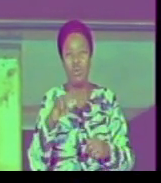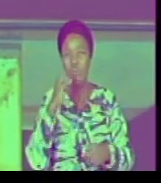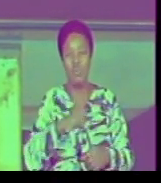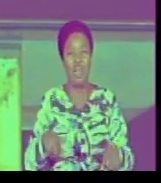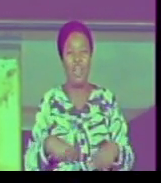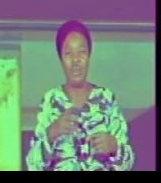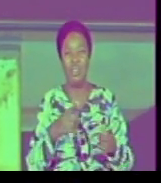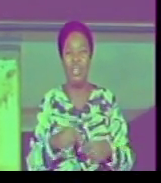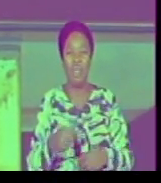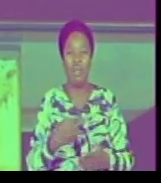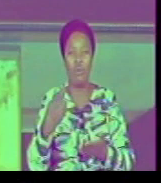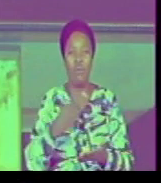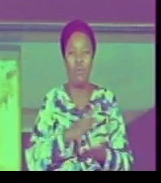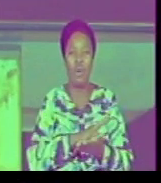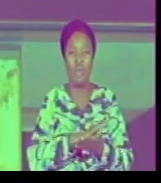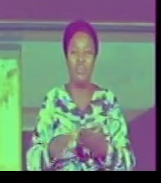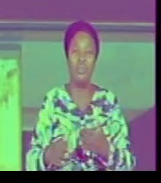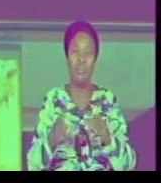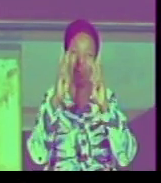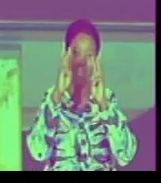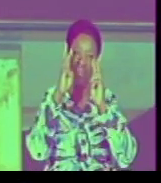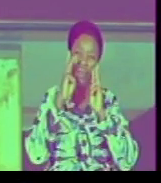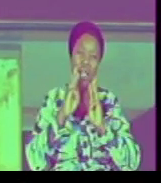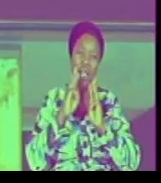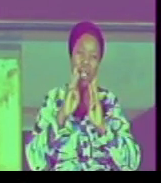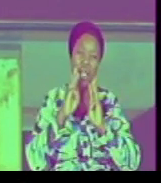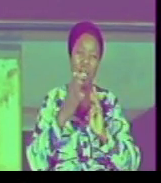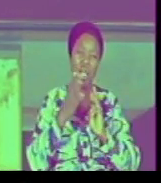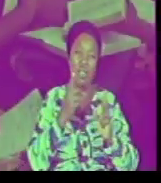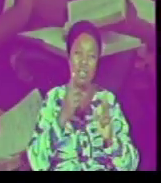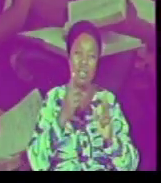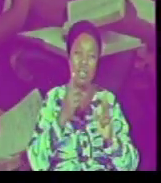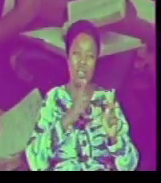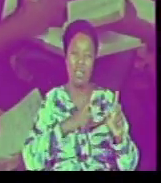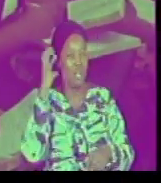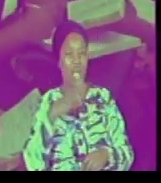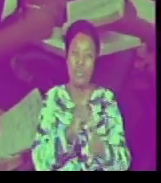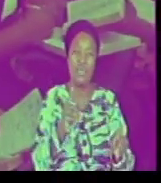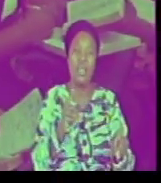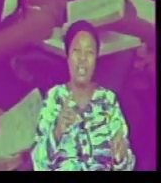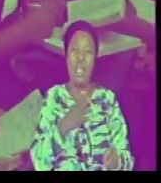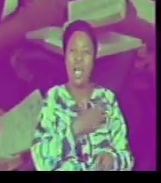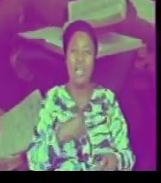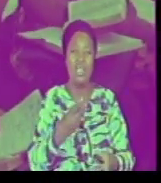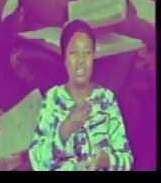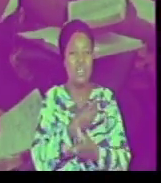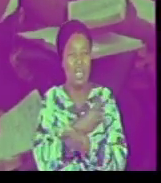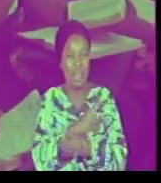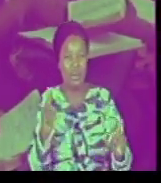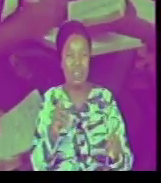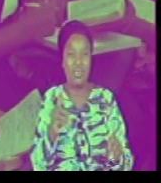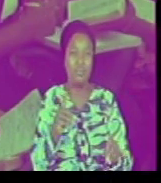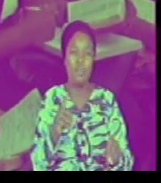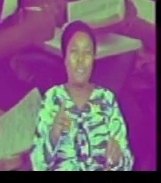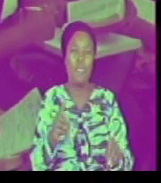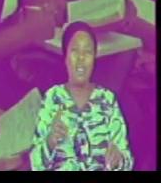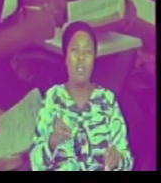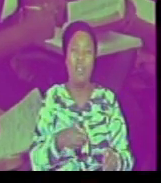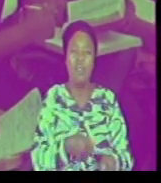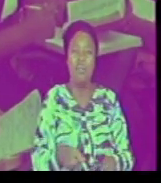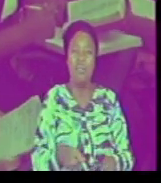heareth, and delivereth, and delivereth, and delivereth them